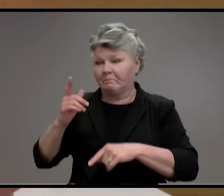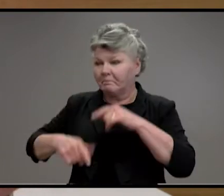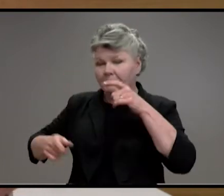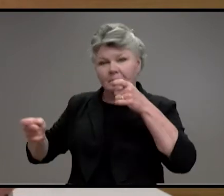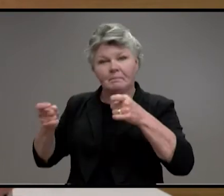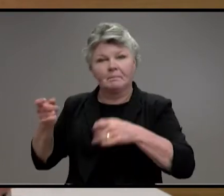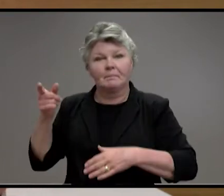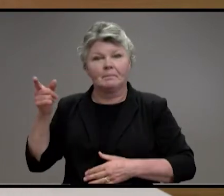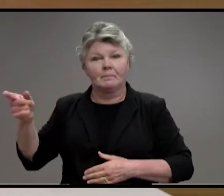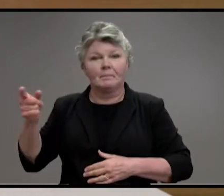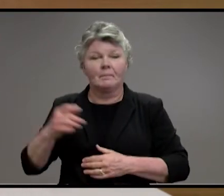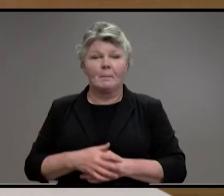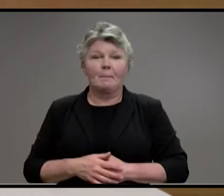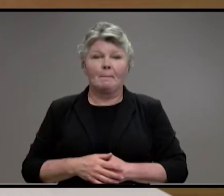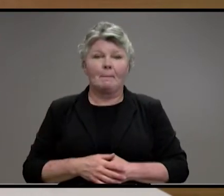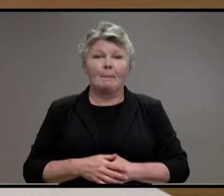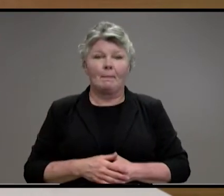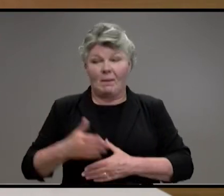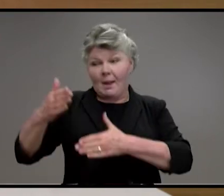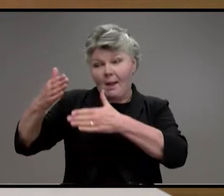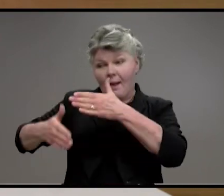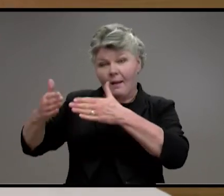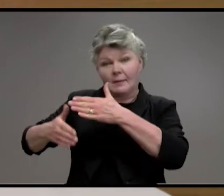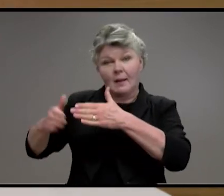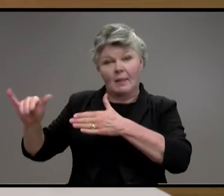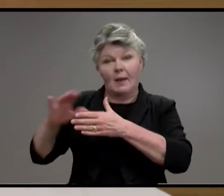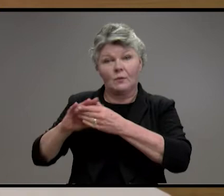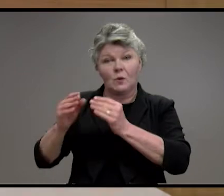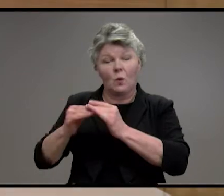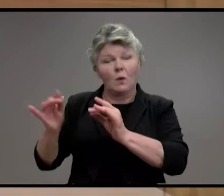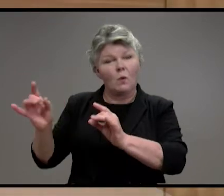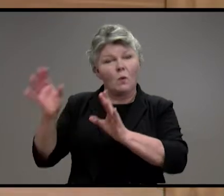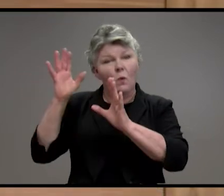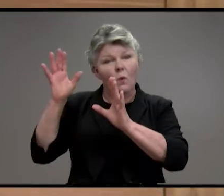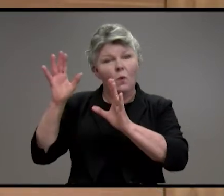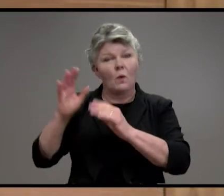uncontrollable, and the ending is tragic.